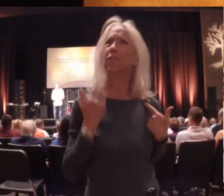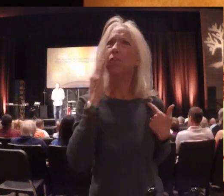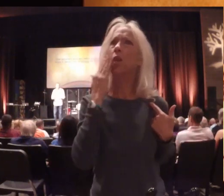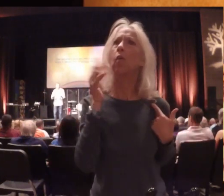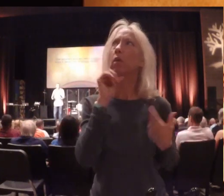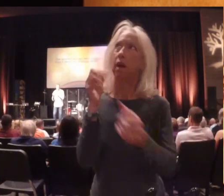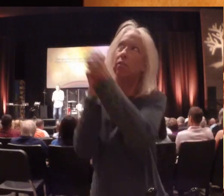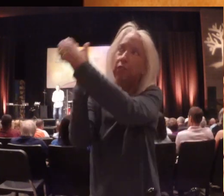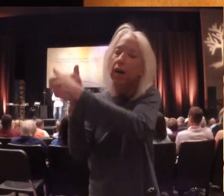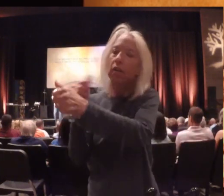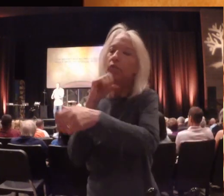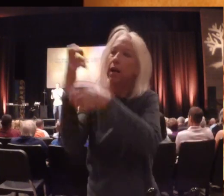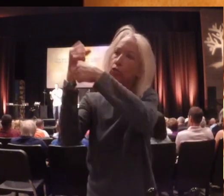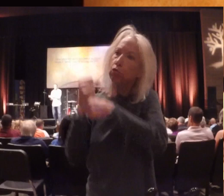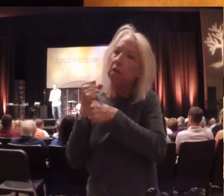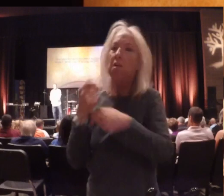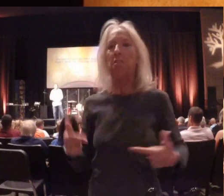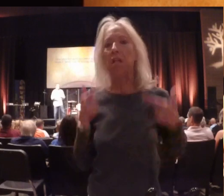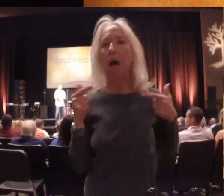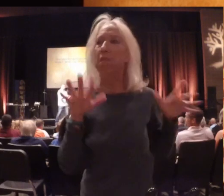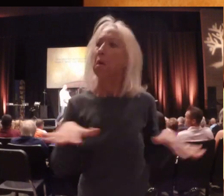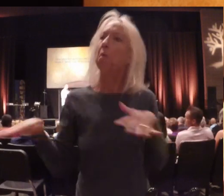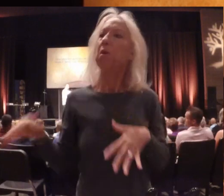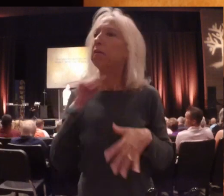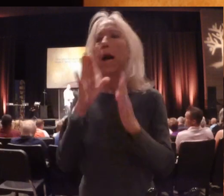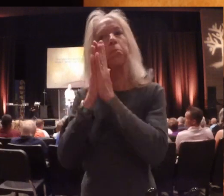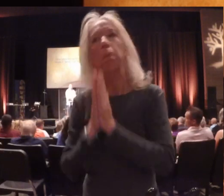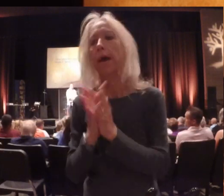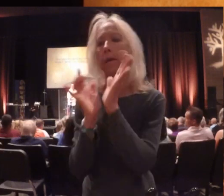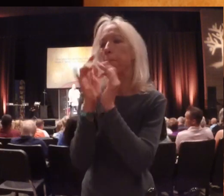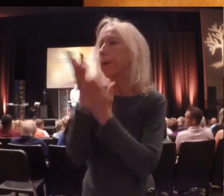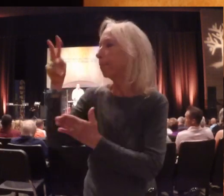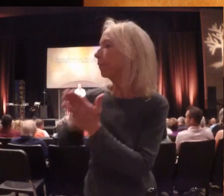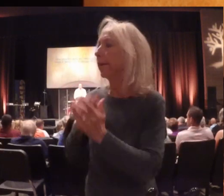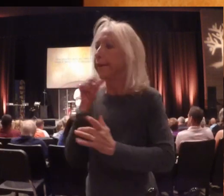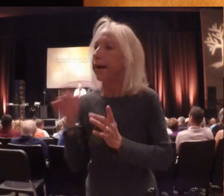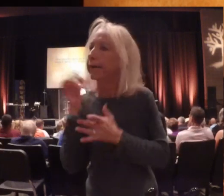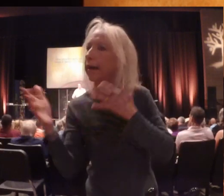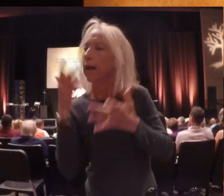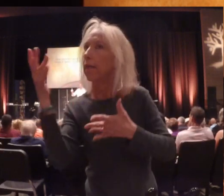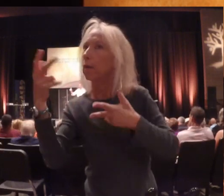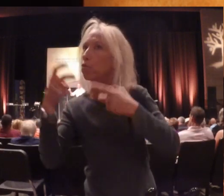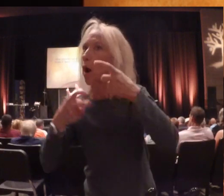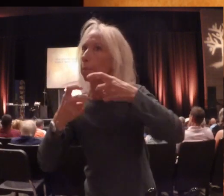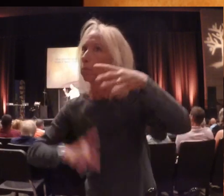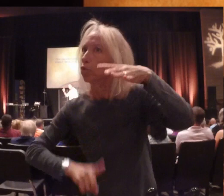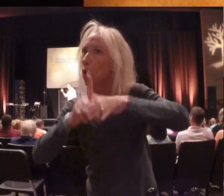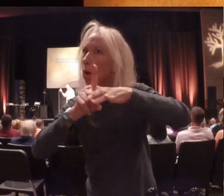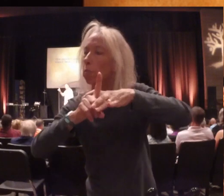following God, not trusting in Him, not in His Word, not in prayer, not growing in our faith, and trouble comes and we're like, oh